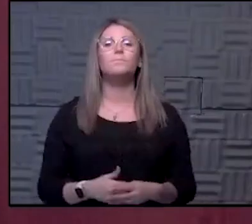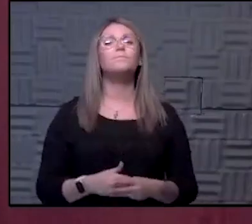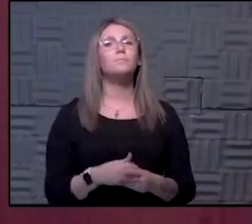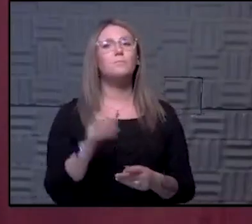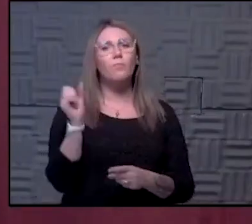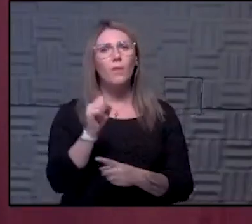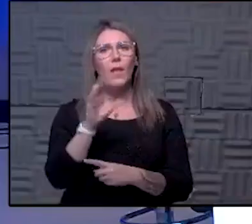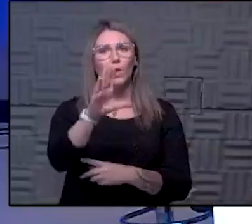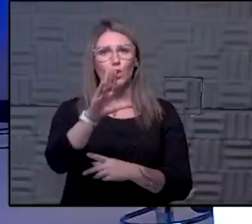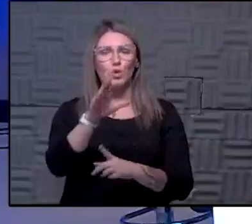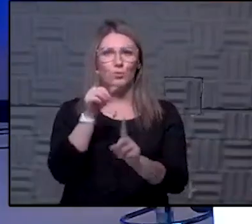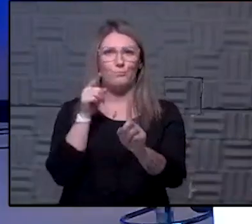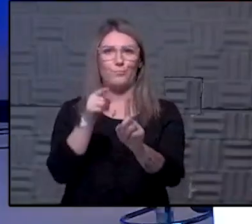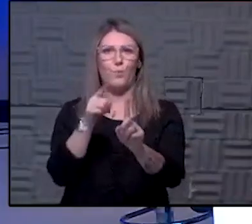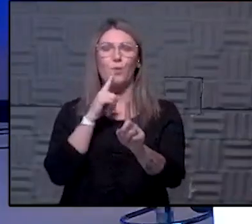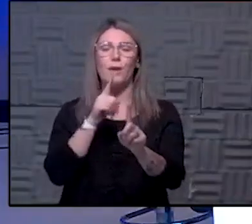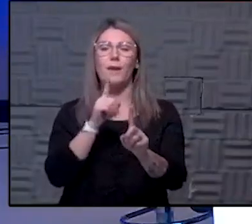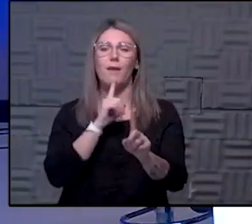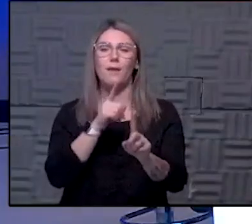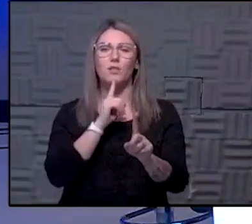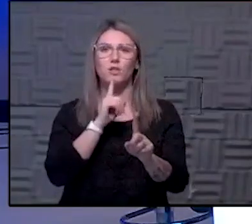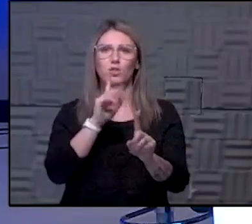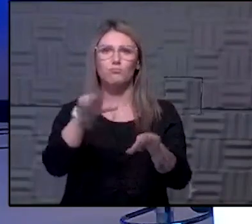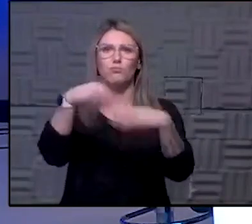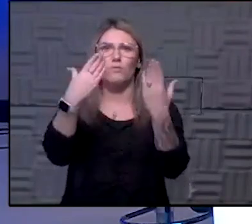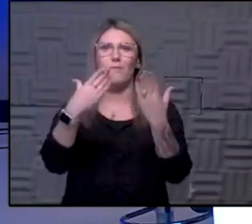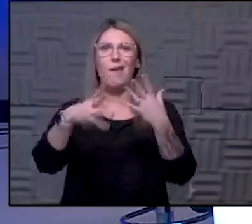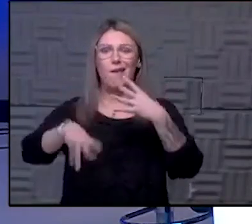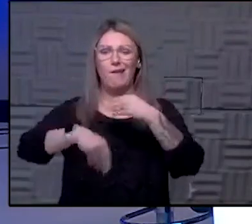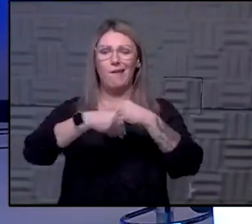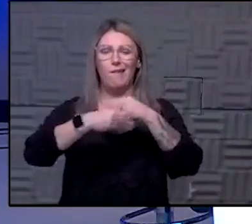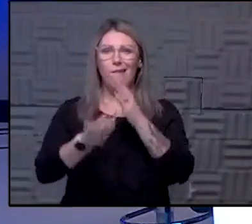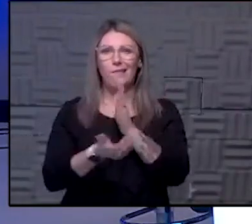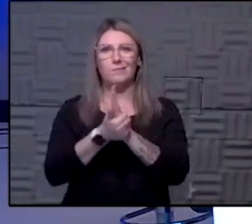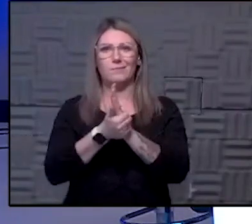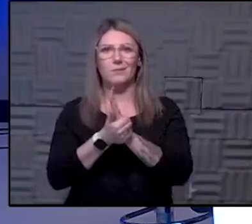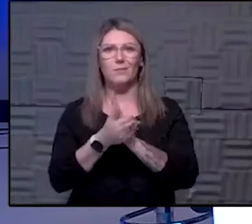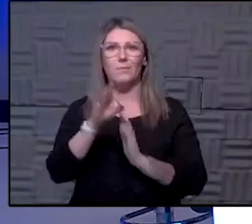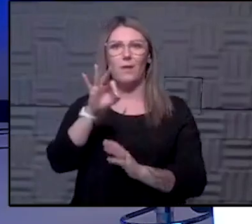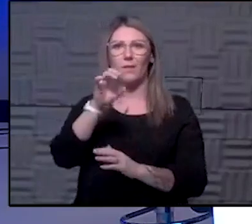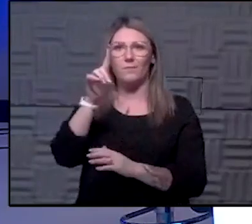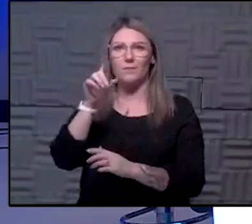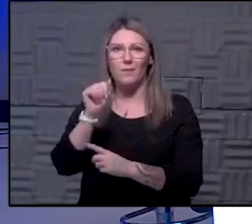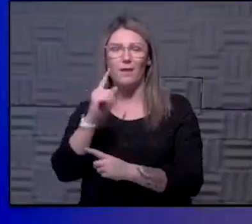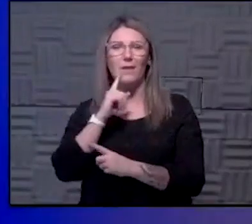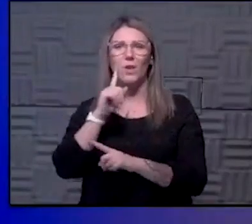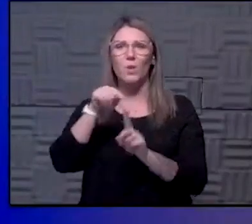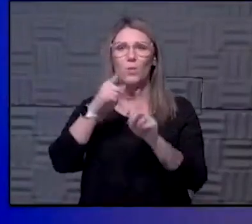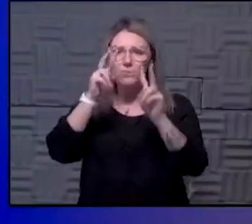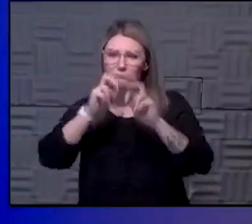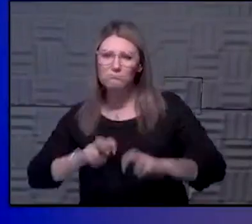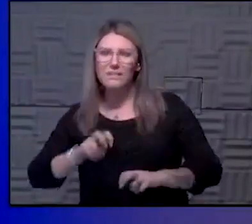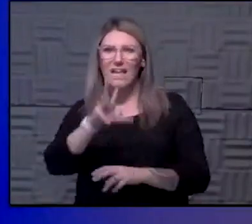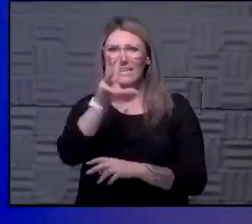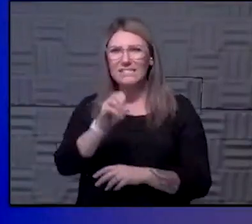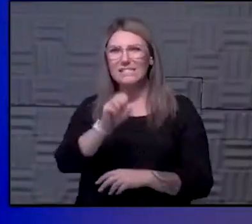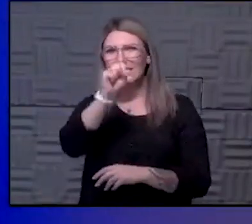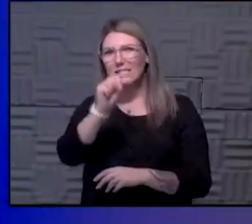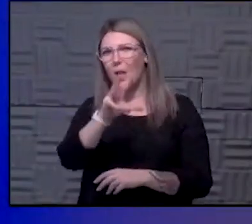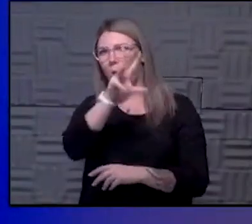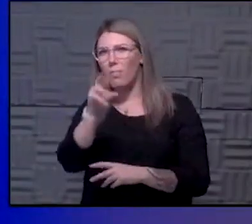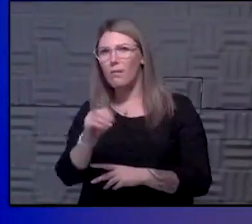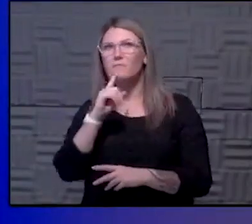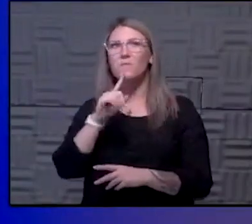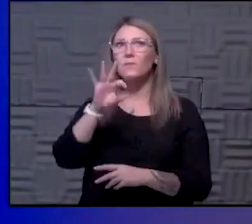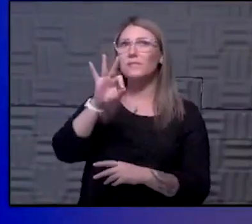I think to your point, they actually did provide an addendum to their original FDA brief when looking at the South African variant, which was about 95%